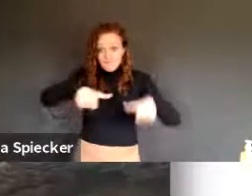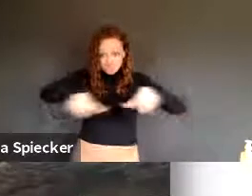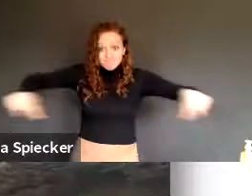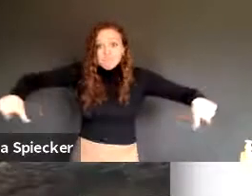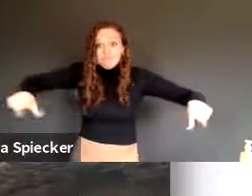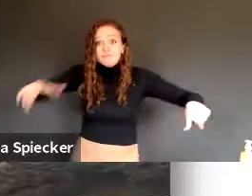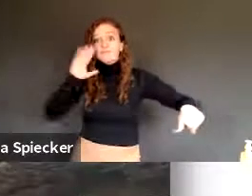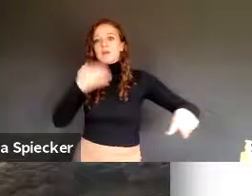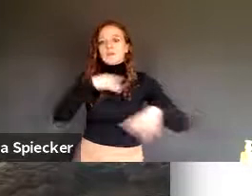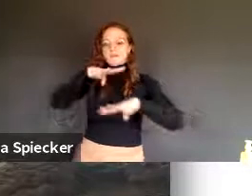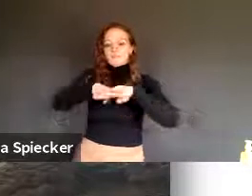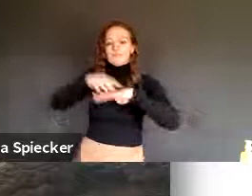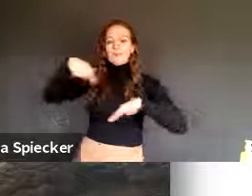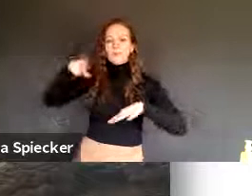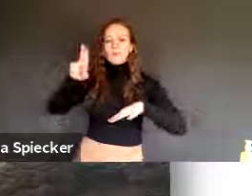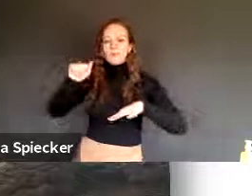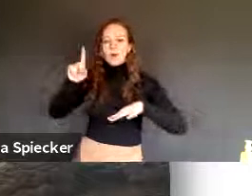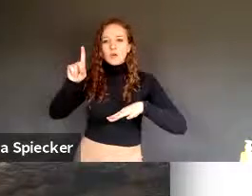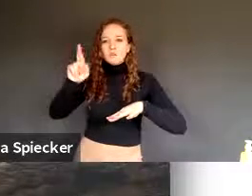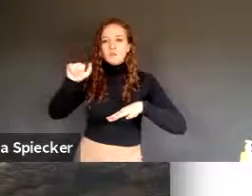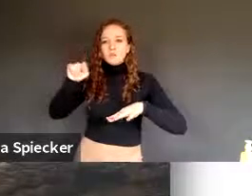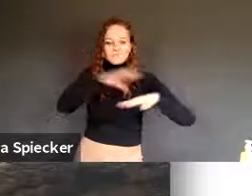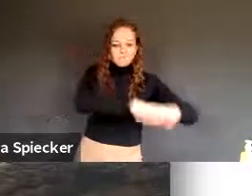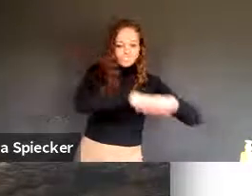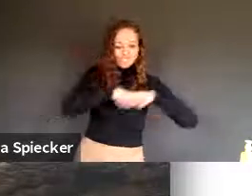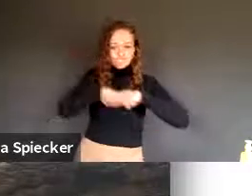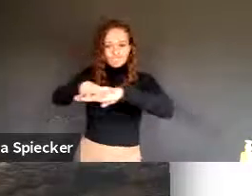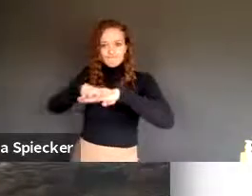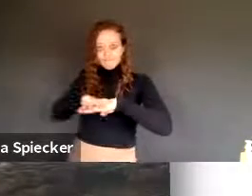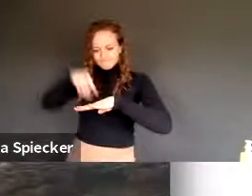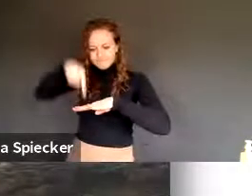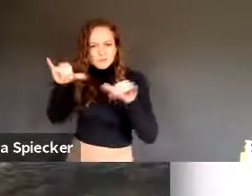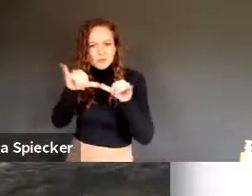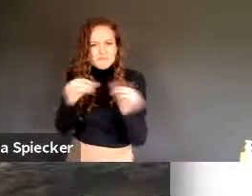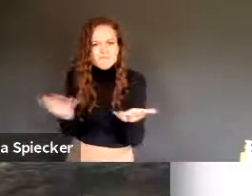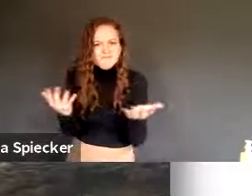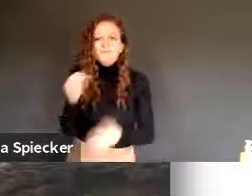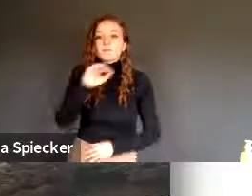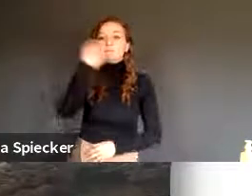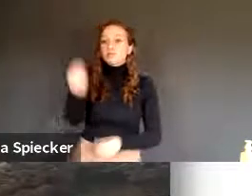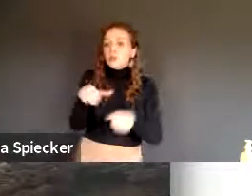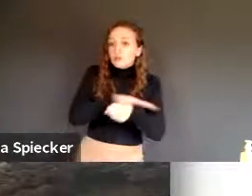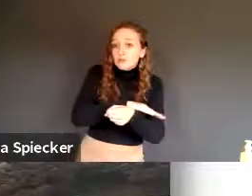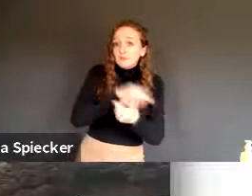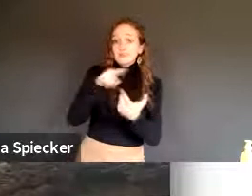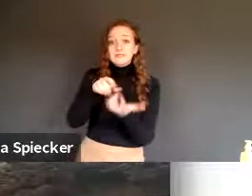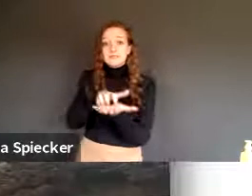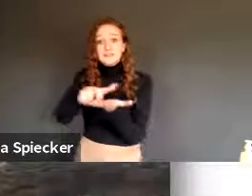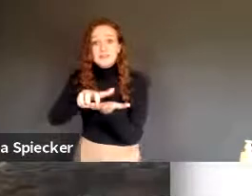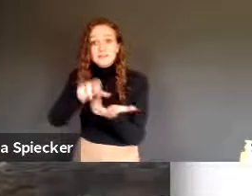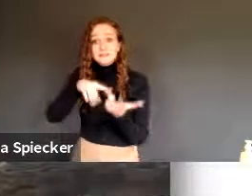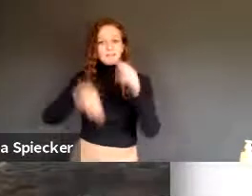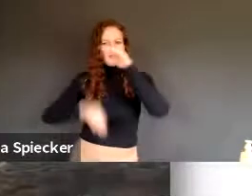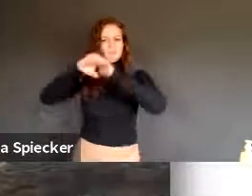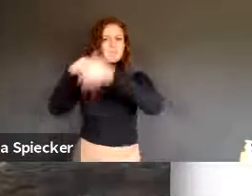each species at each site. Transects were then sampled using the quadrat method, using a quadrat placed contiguously on both sides